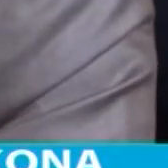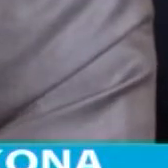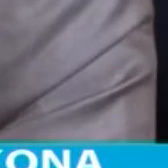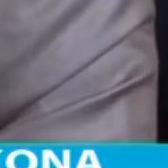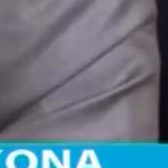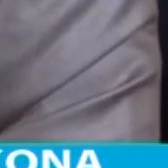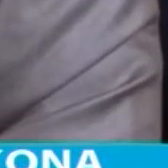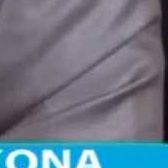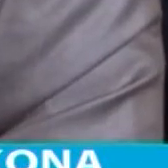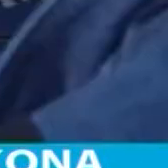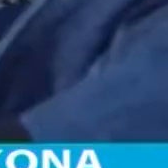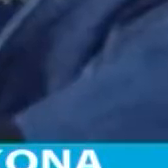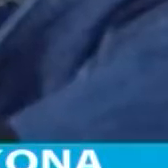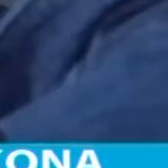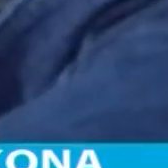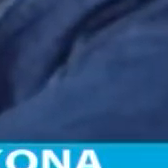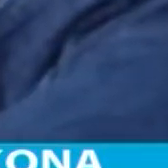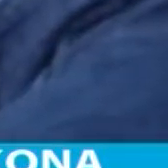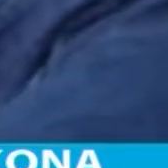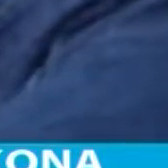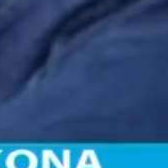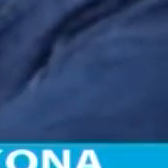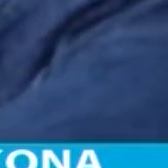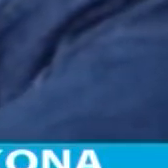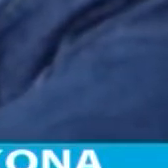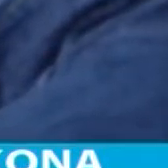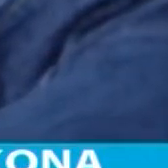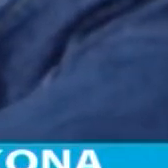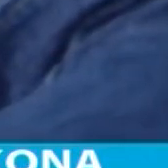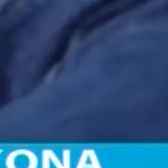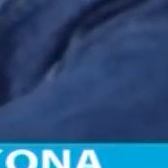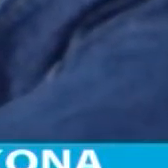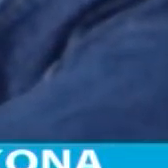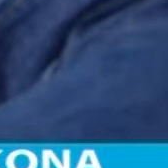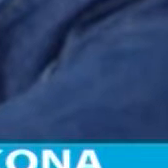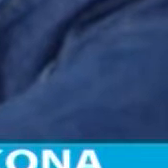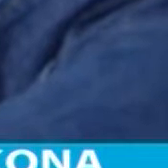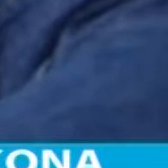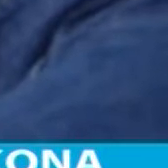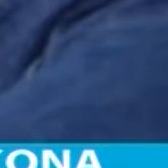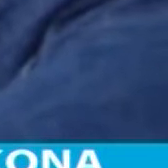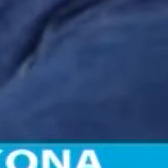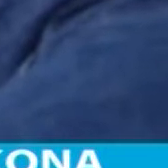have to know what you're up to. She realized that she couldn't always be happy with a man next to